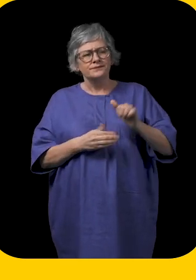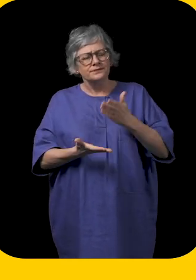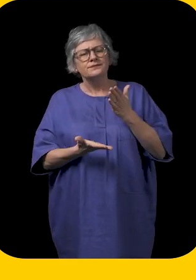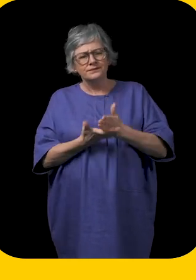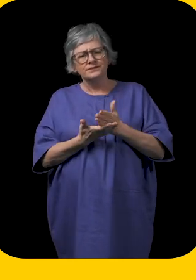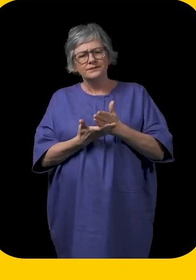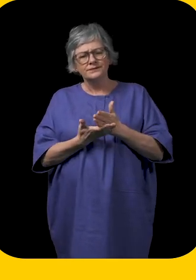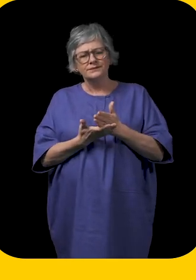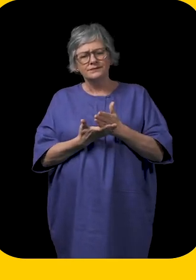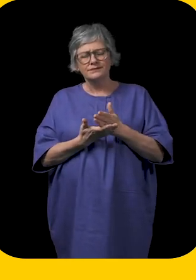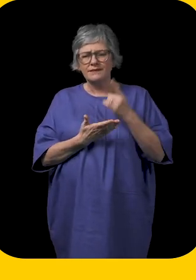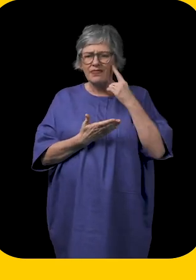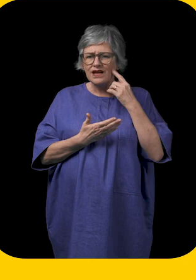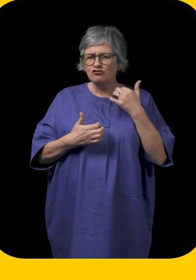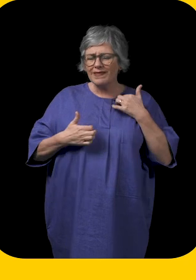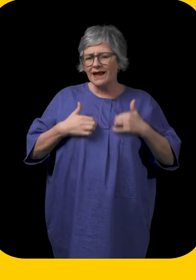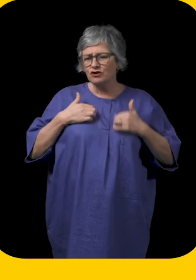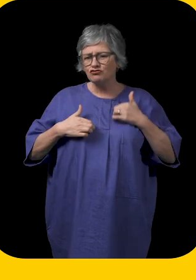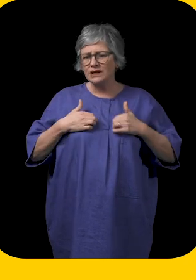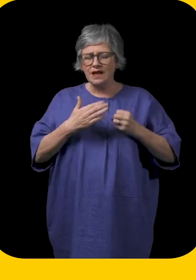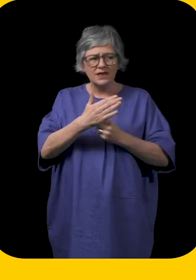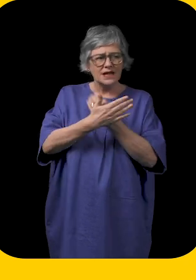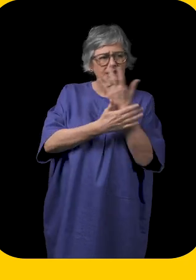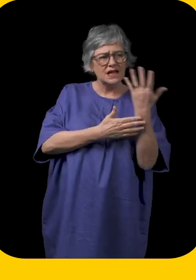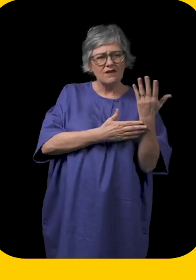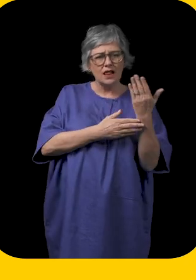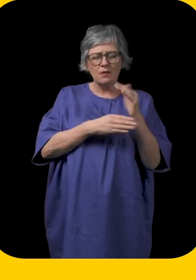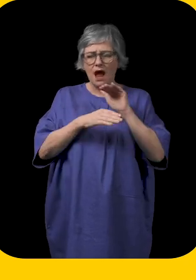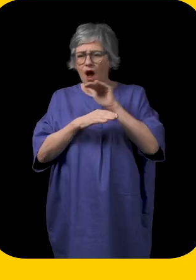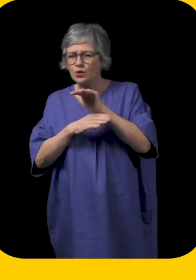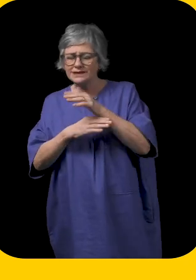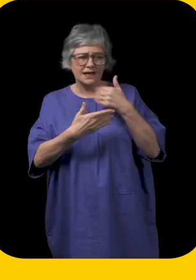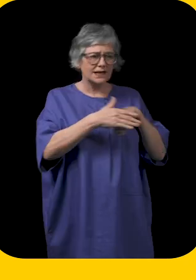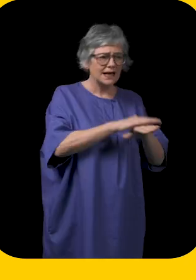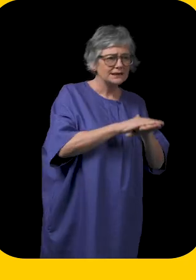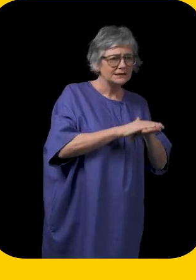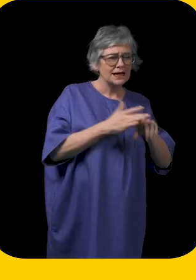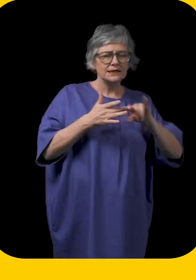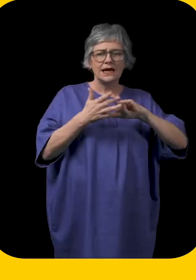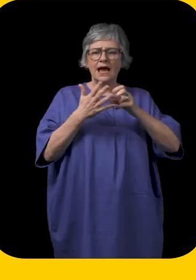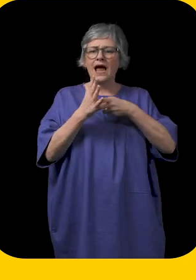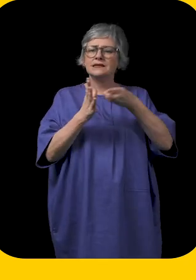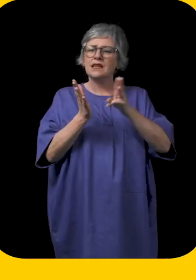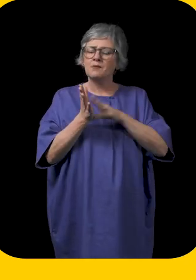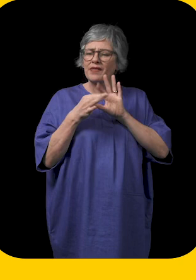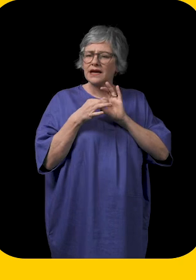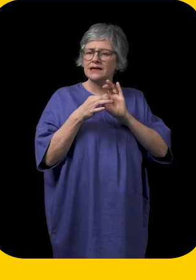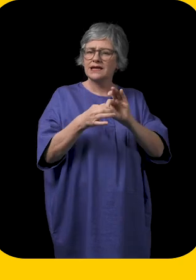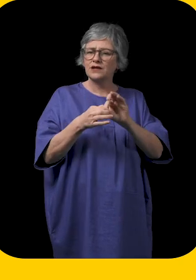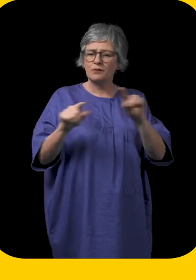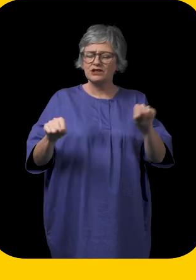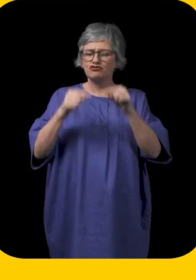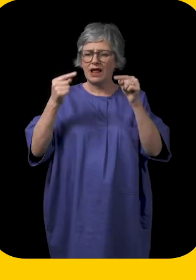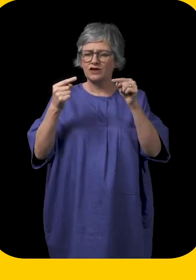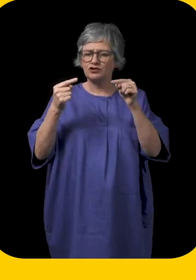Yeah, no, definitely. I think it's really interesting, the developing an outside and inside Islam and that connection